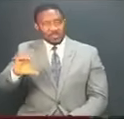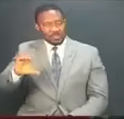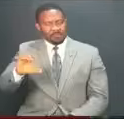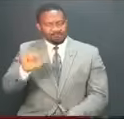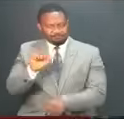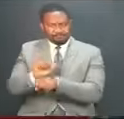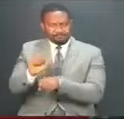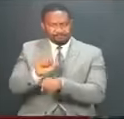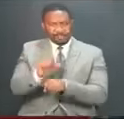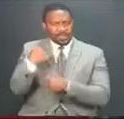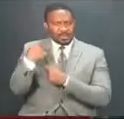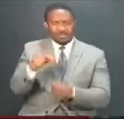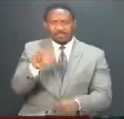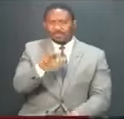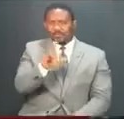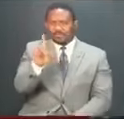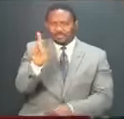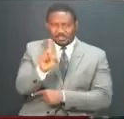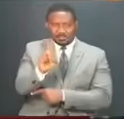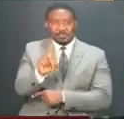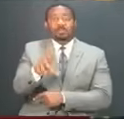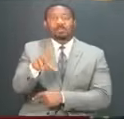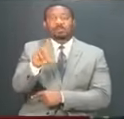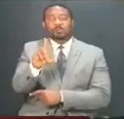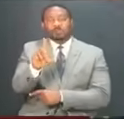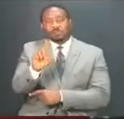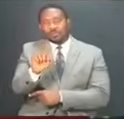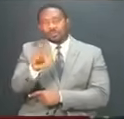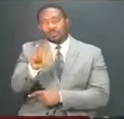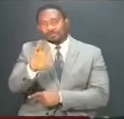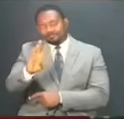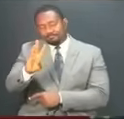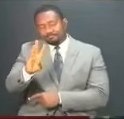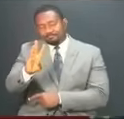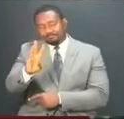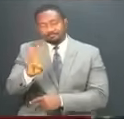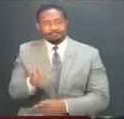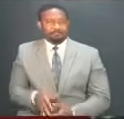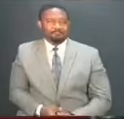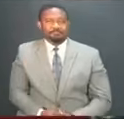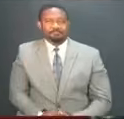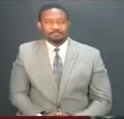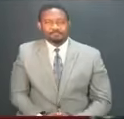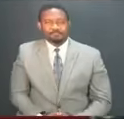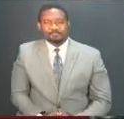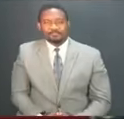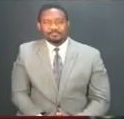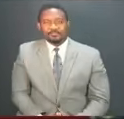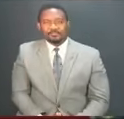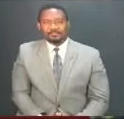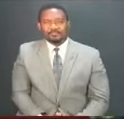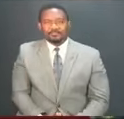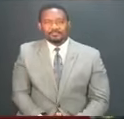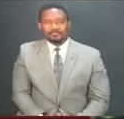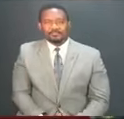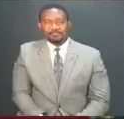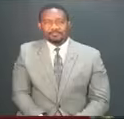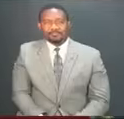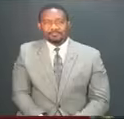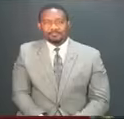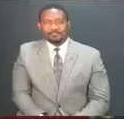31st December 2026. I so move. Thank you. I So